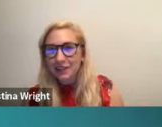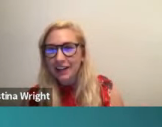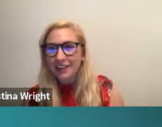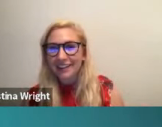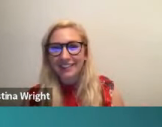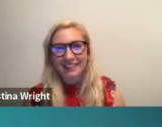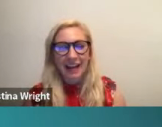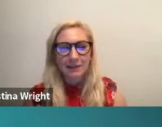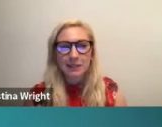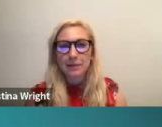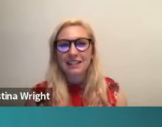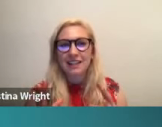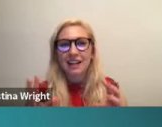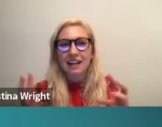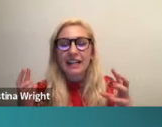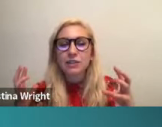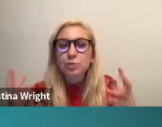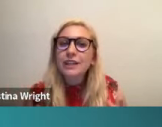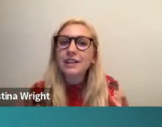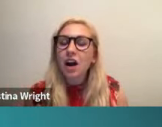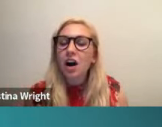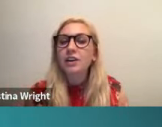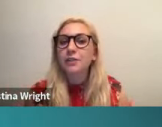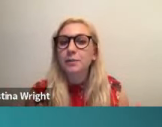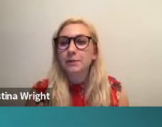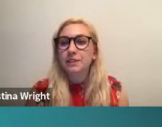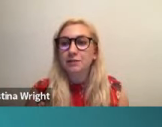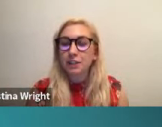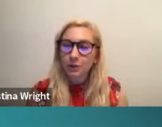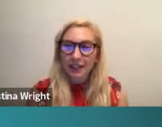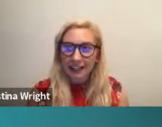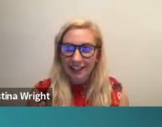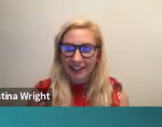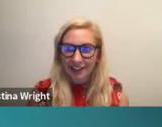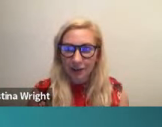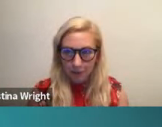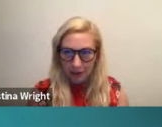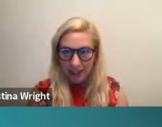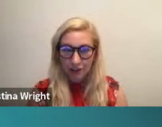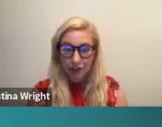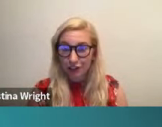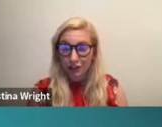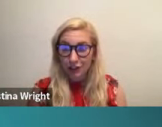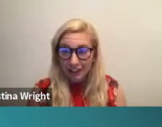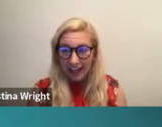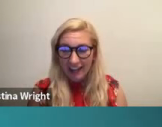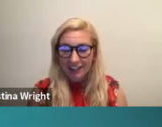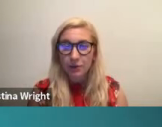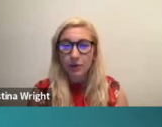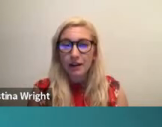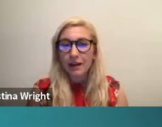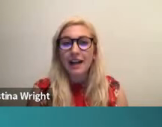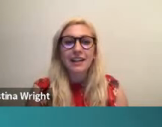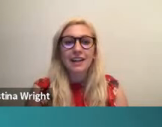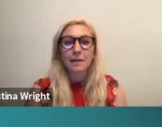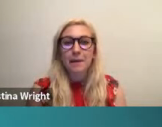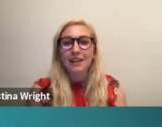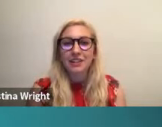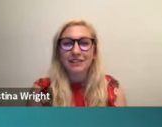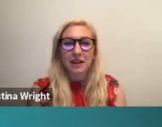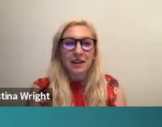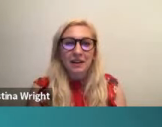neuron to another in the synaptic space, that it's really hard for people to visualize that stuff when you can't just look at it. So I